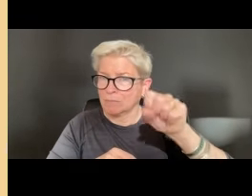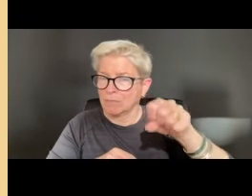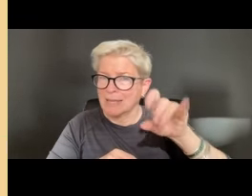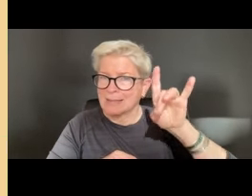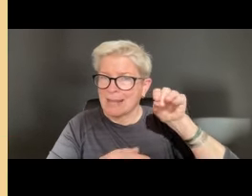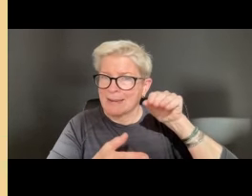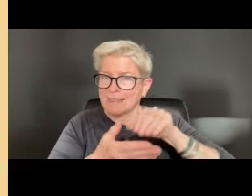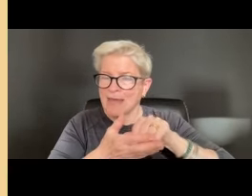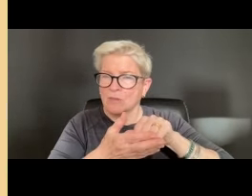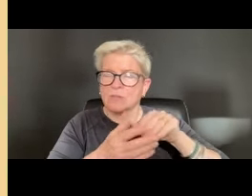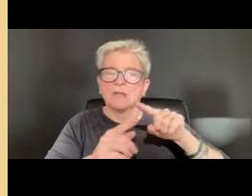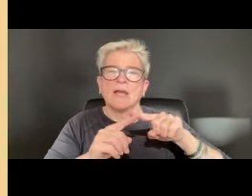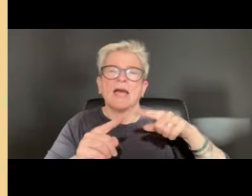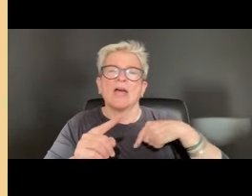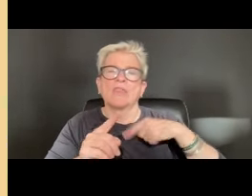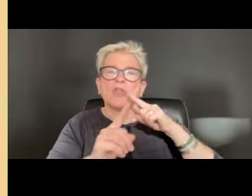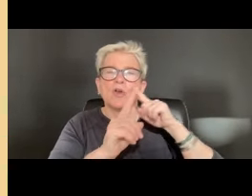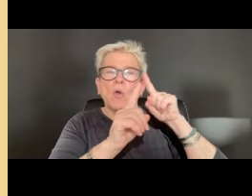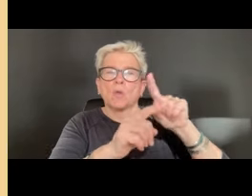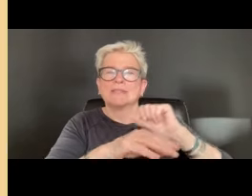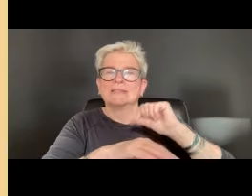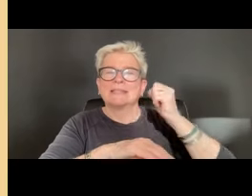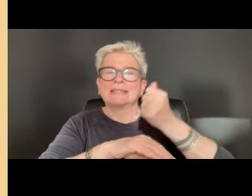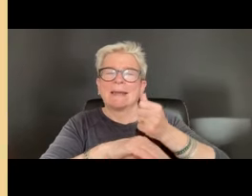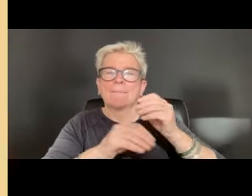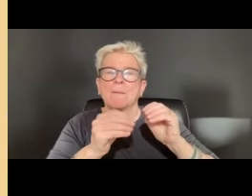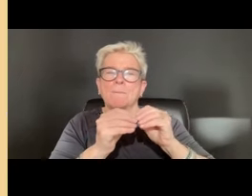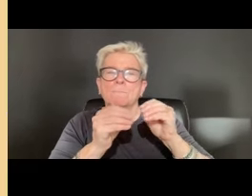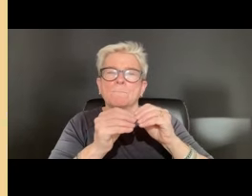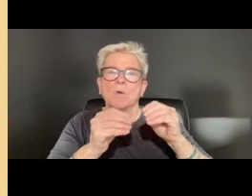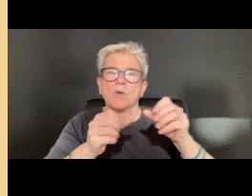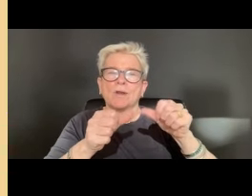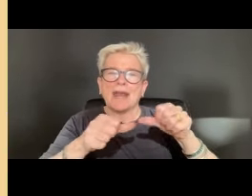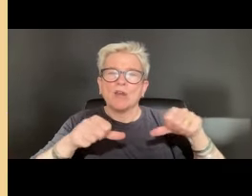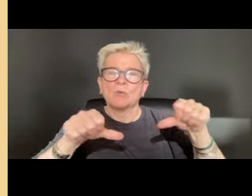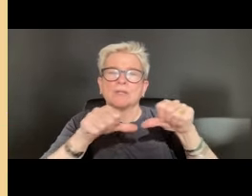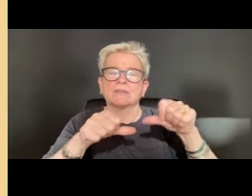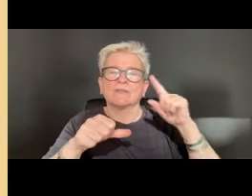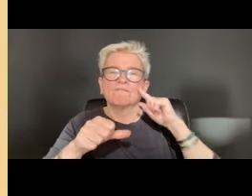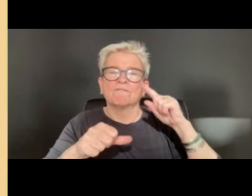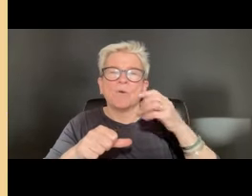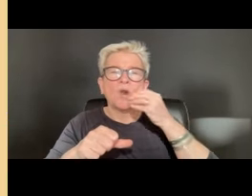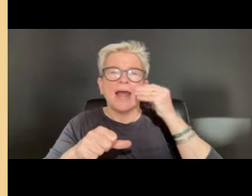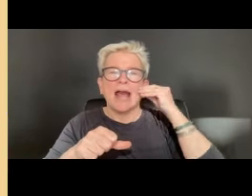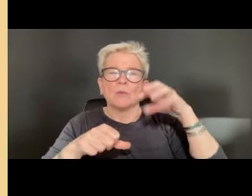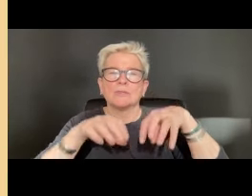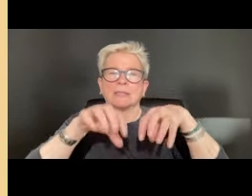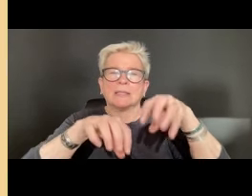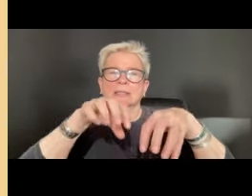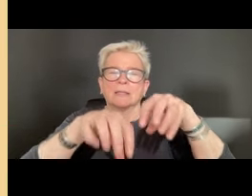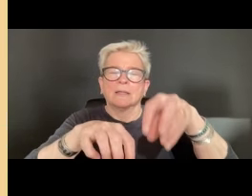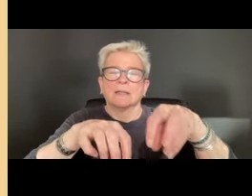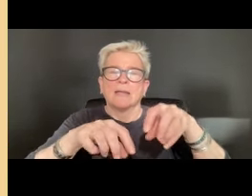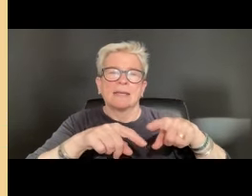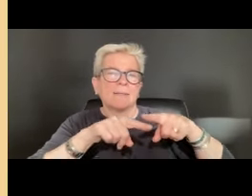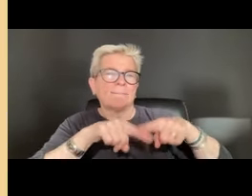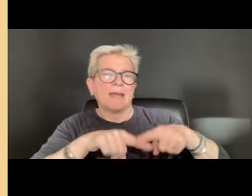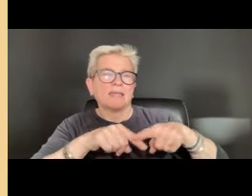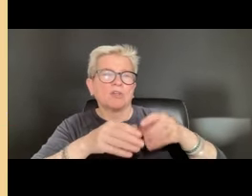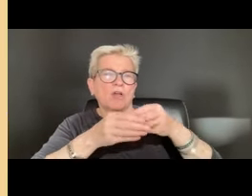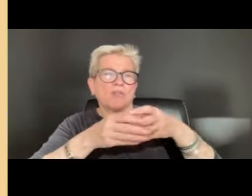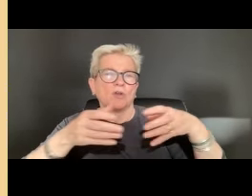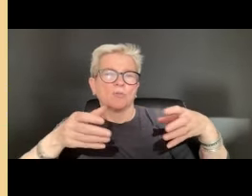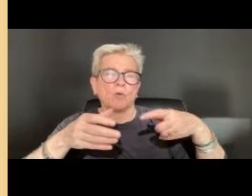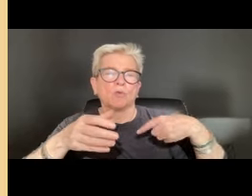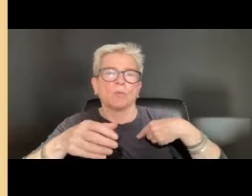create capacity for more housing so that, based on the growth that occurs over the time, we have that ability to